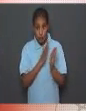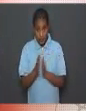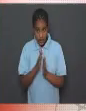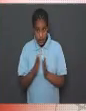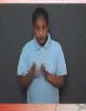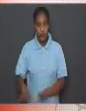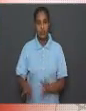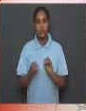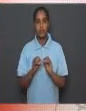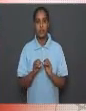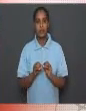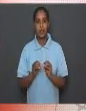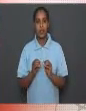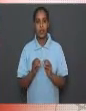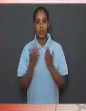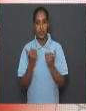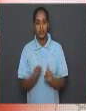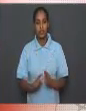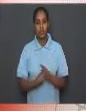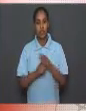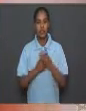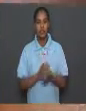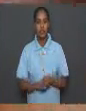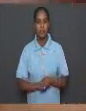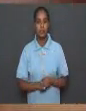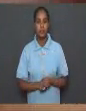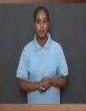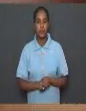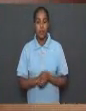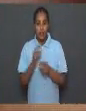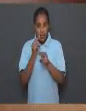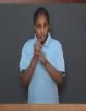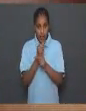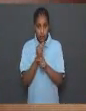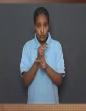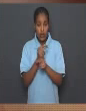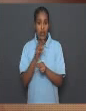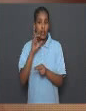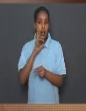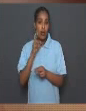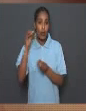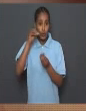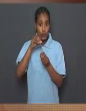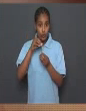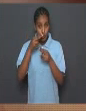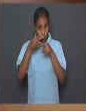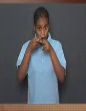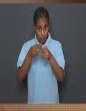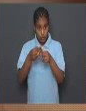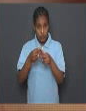students? Then let us get started. Natural rubber is also known